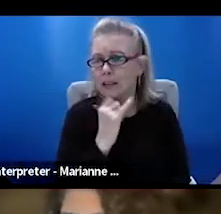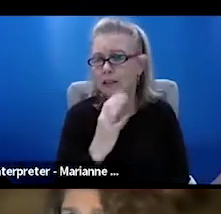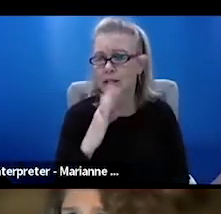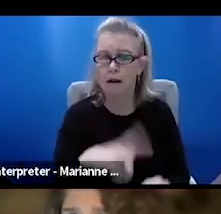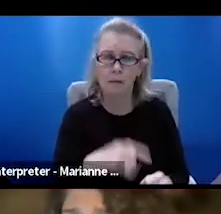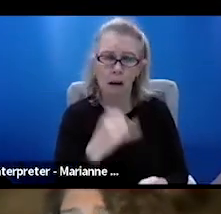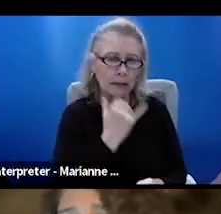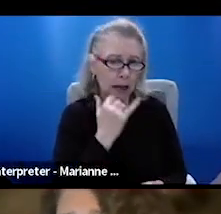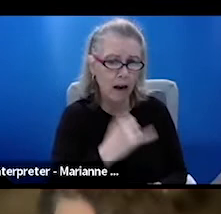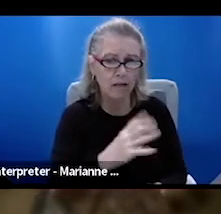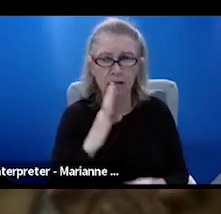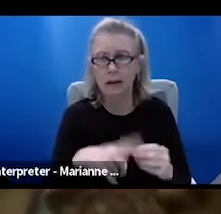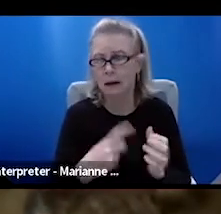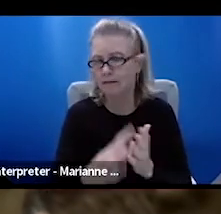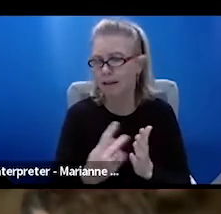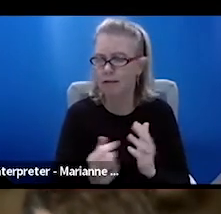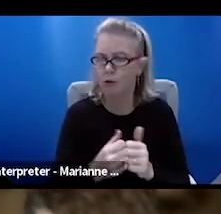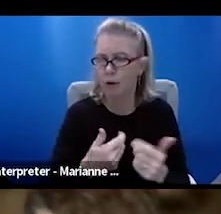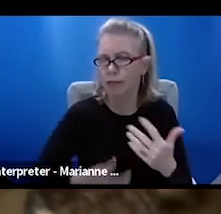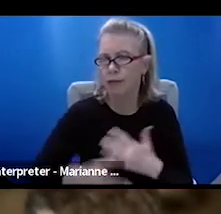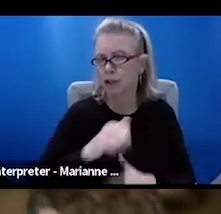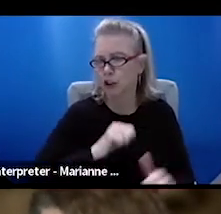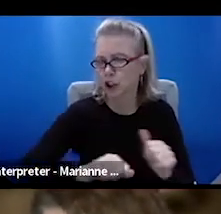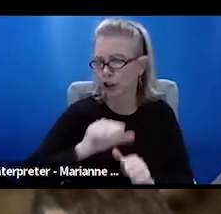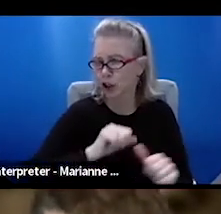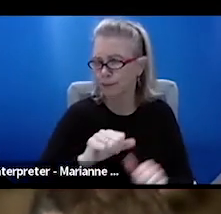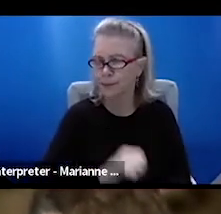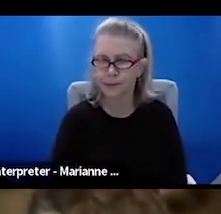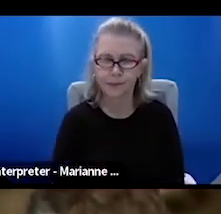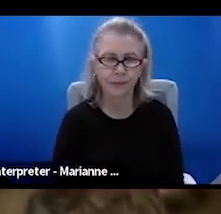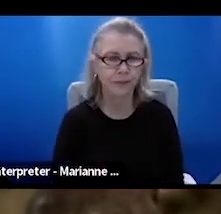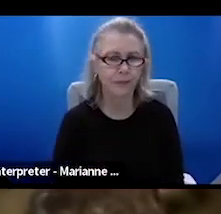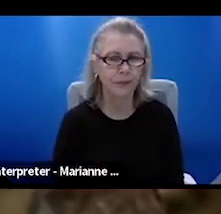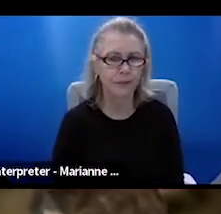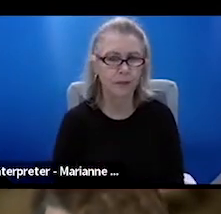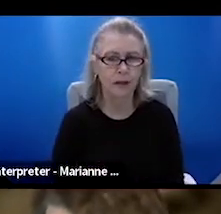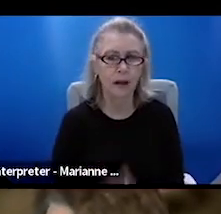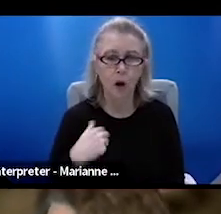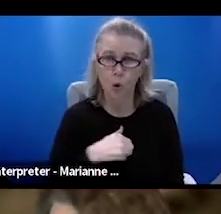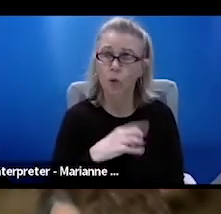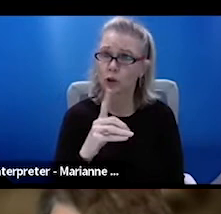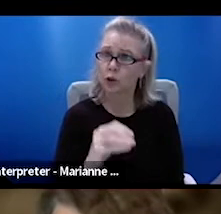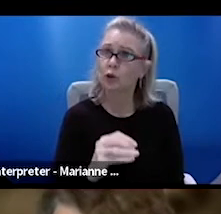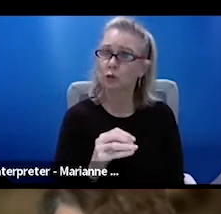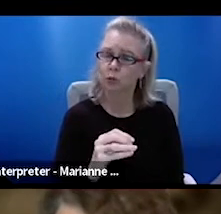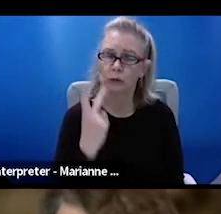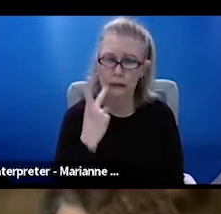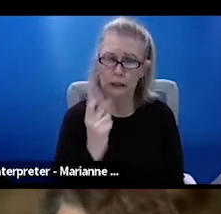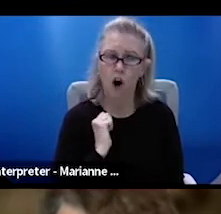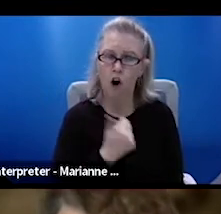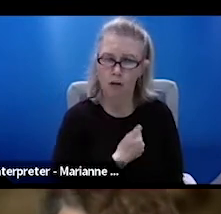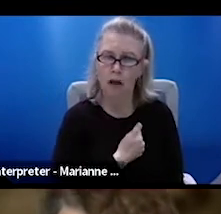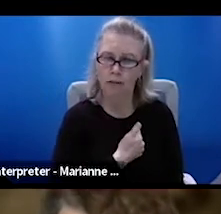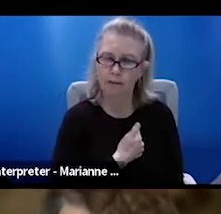failure amongst each other. And we do see ourselves as